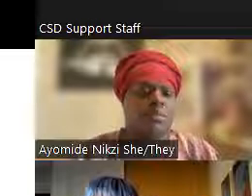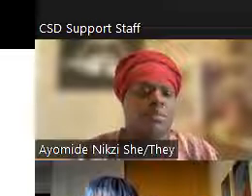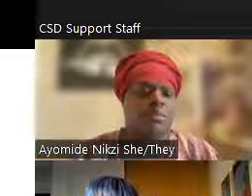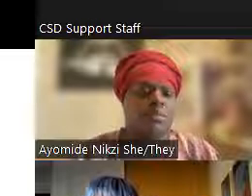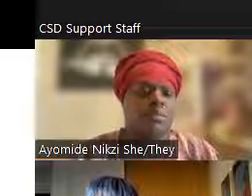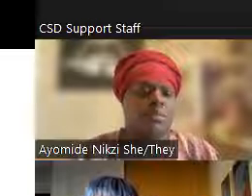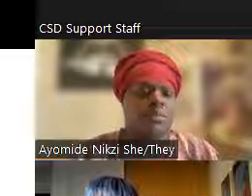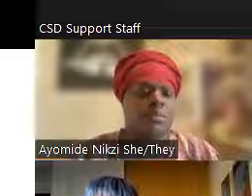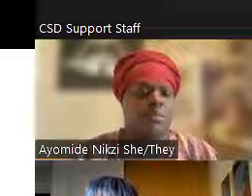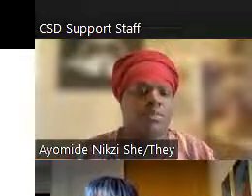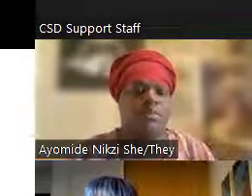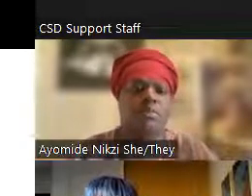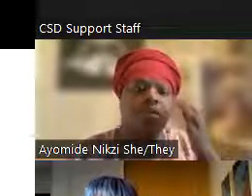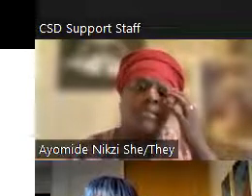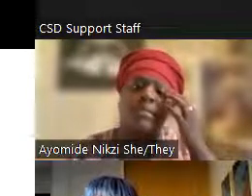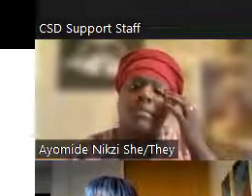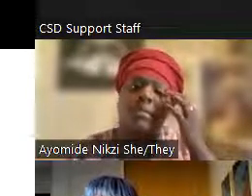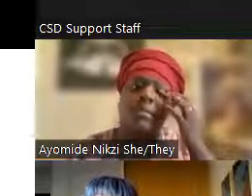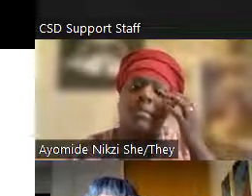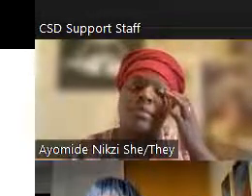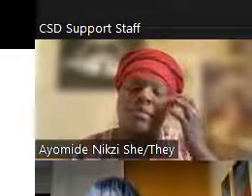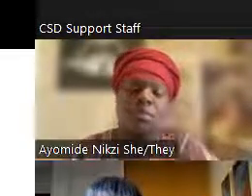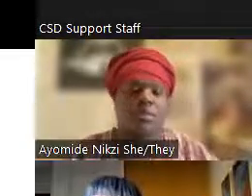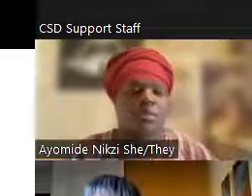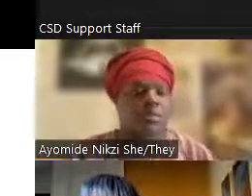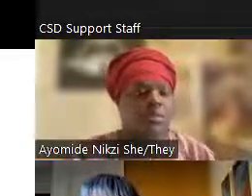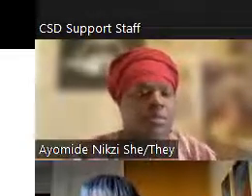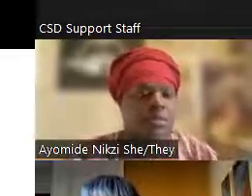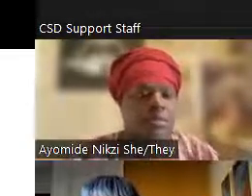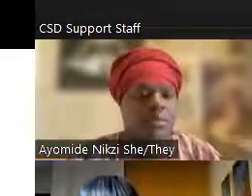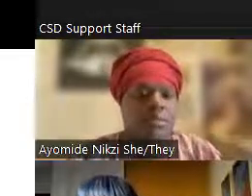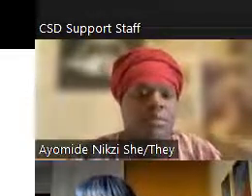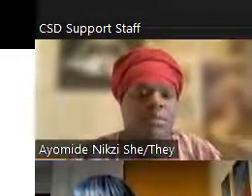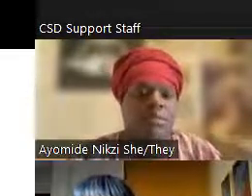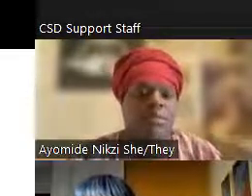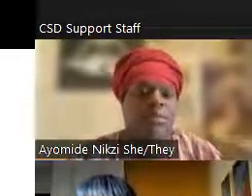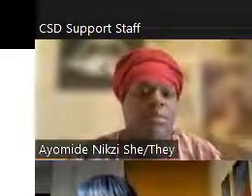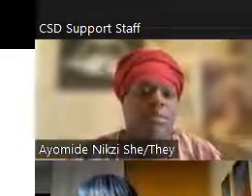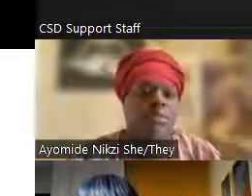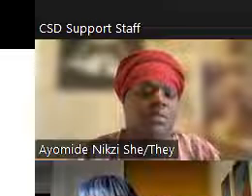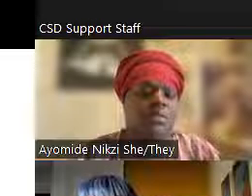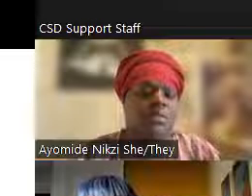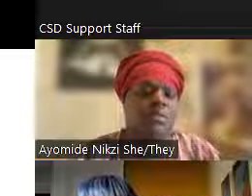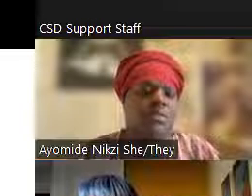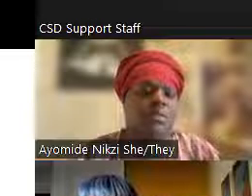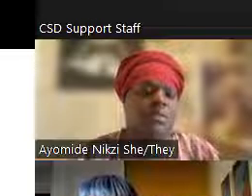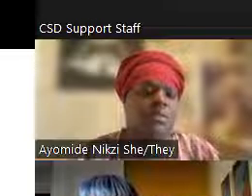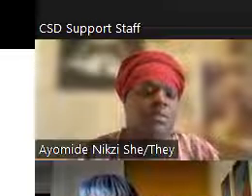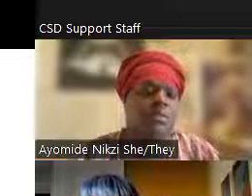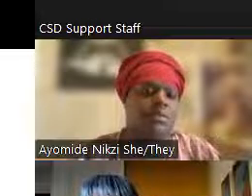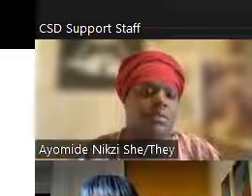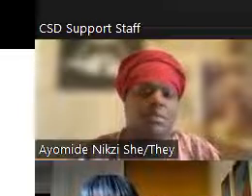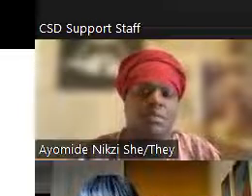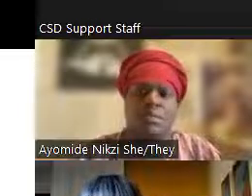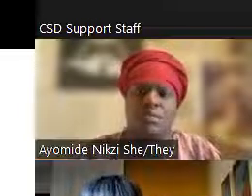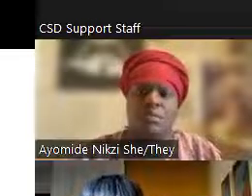the commission will be alerted privately. The commissioner will be alerted privately to the offending behavior and given the opportunity to take